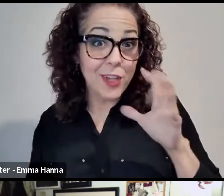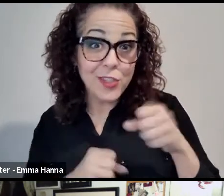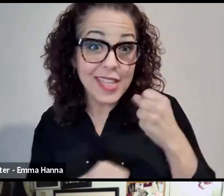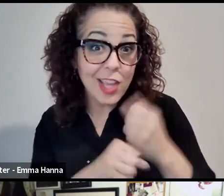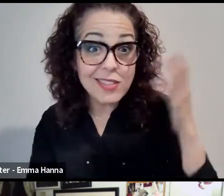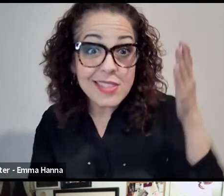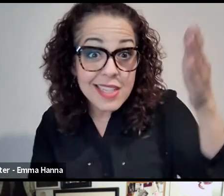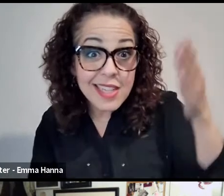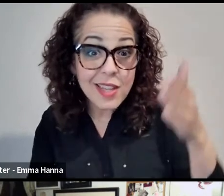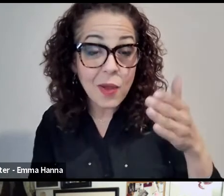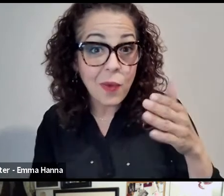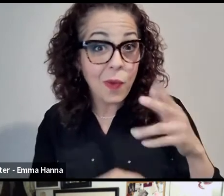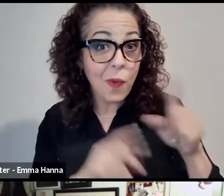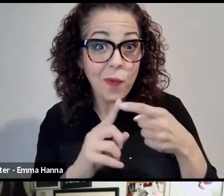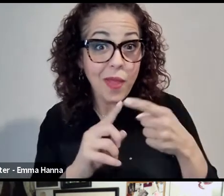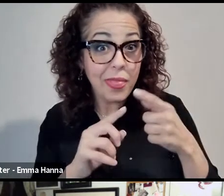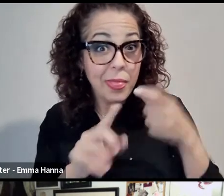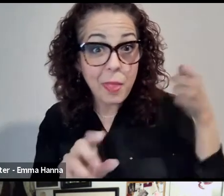building,